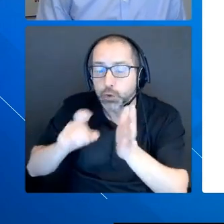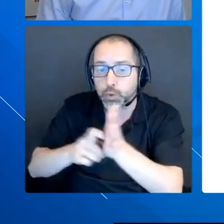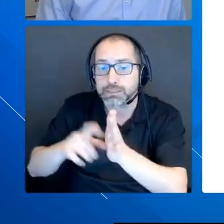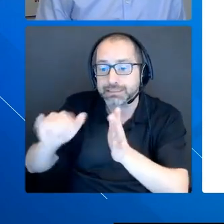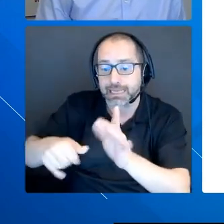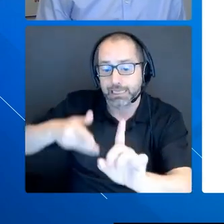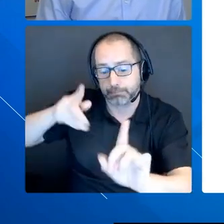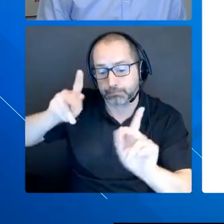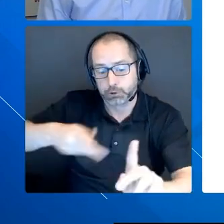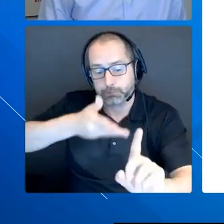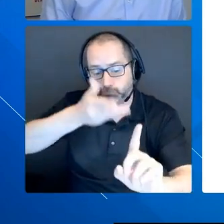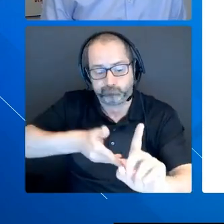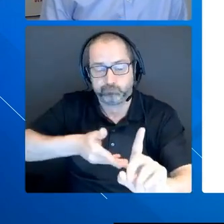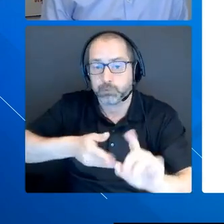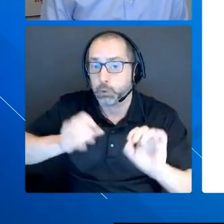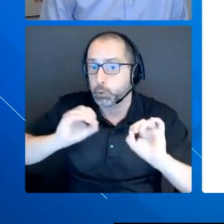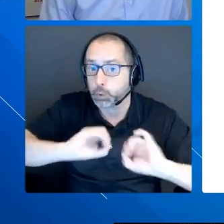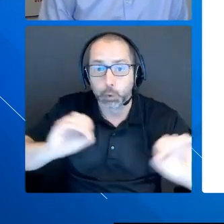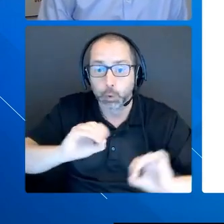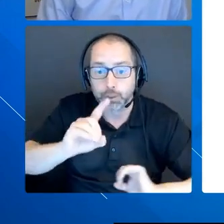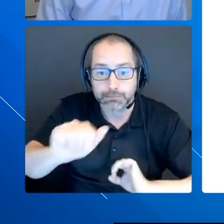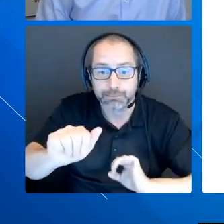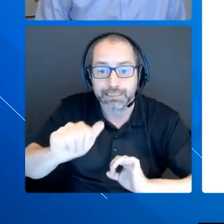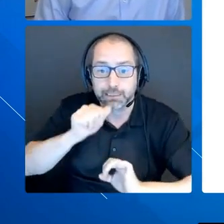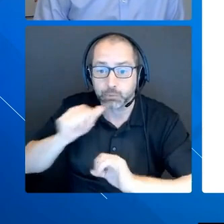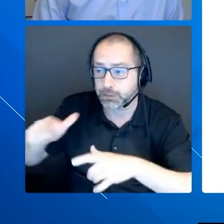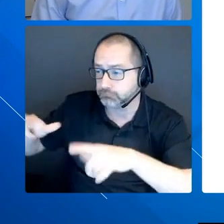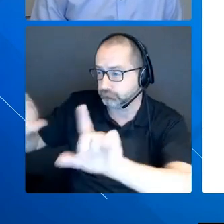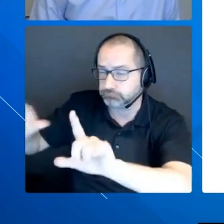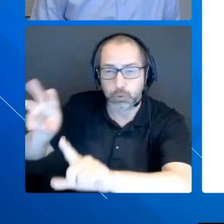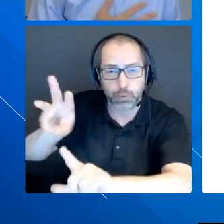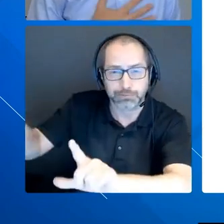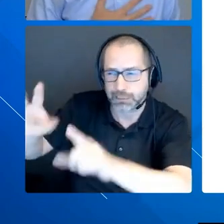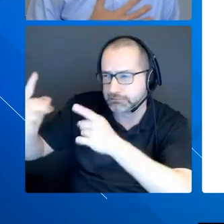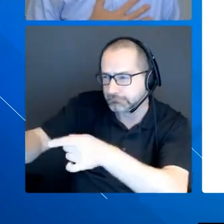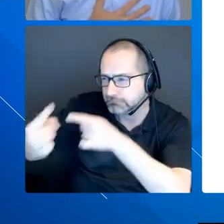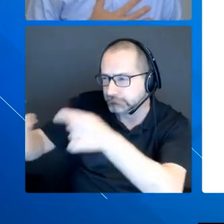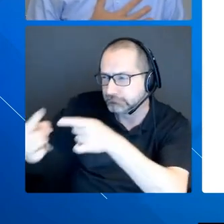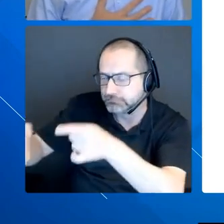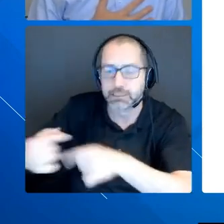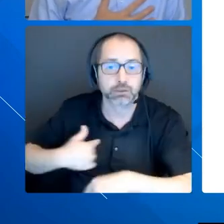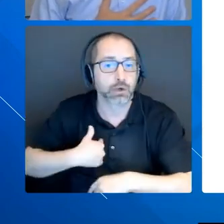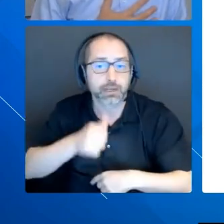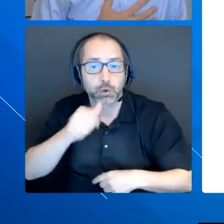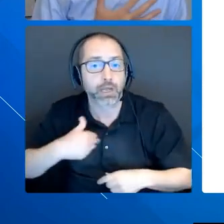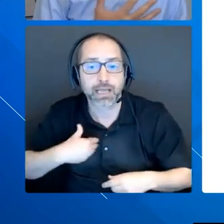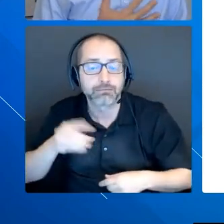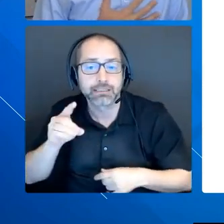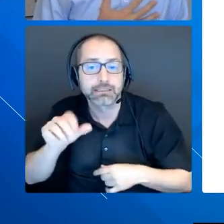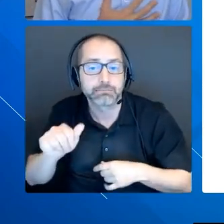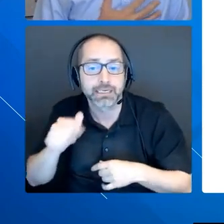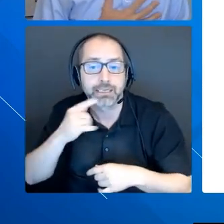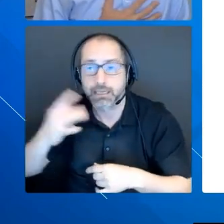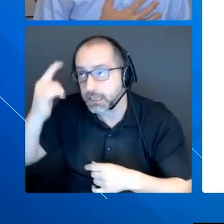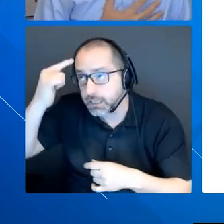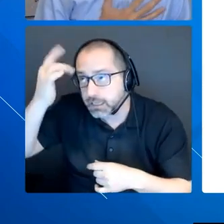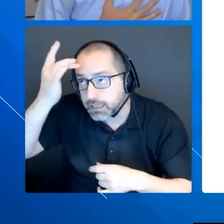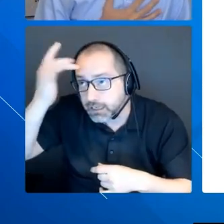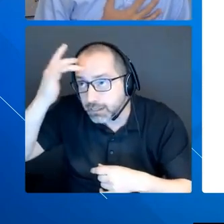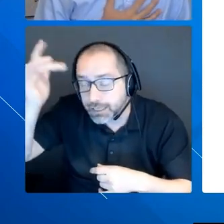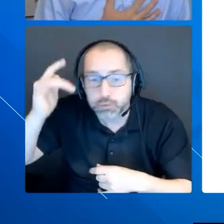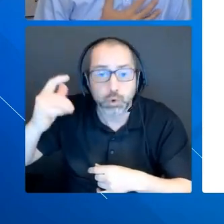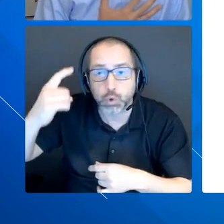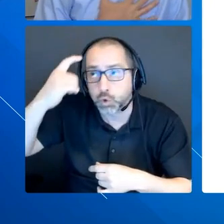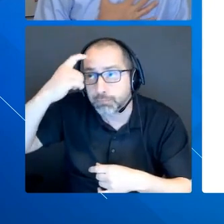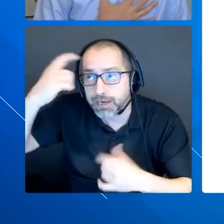person without a disability will struggle through your site. I don't have a disability that an intellectual or a mental health or a